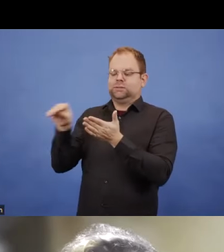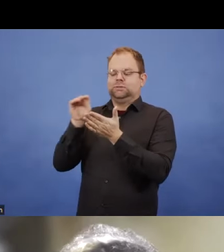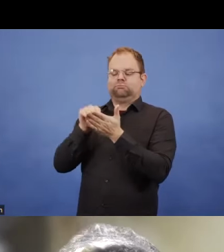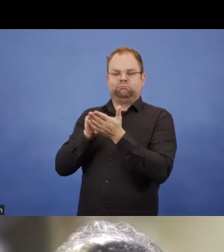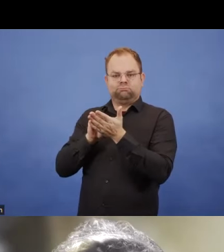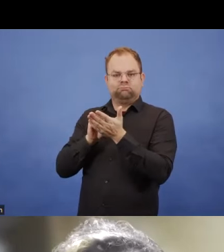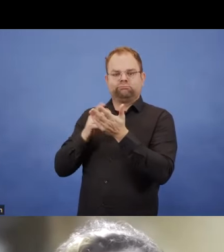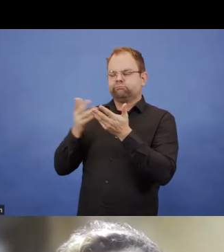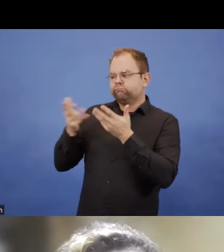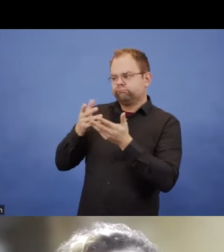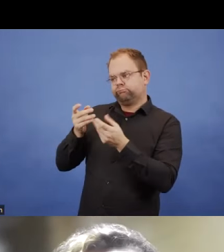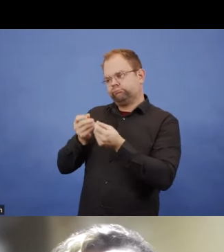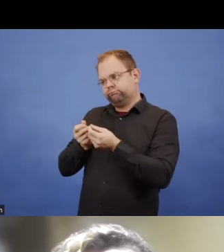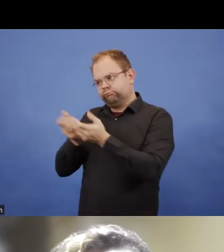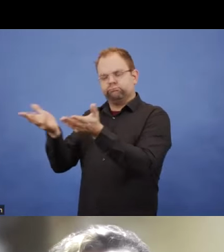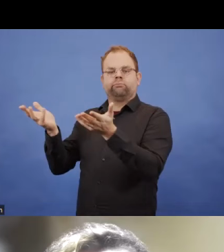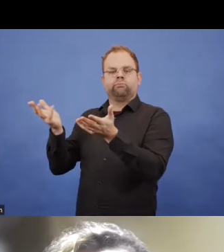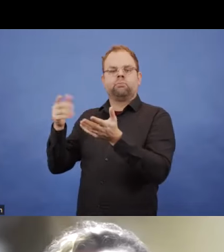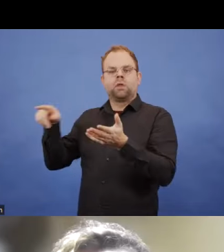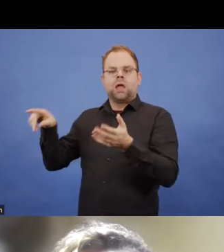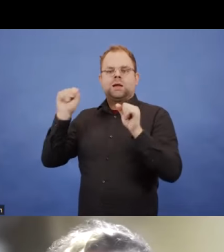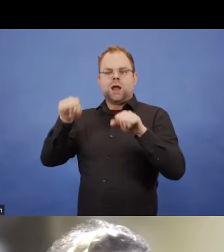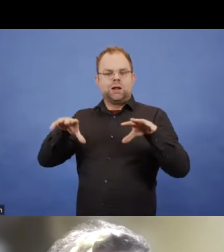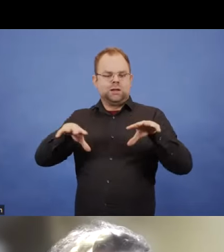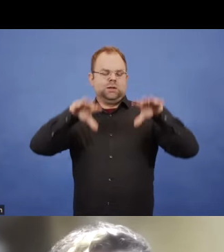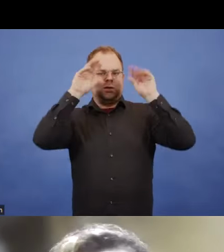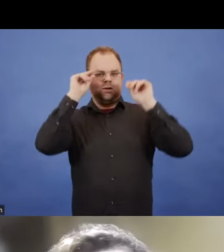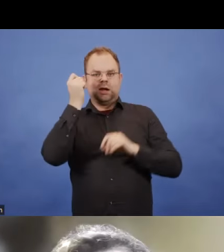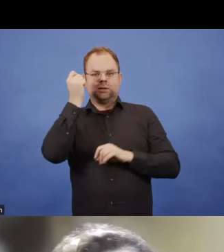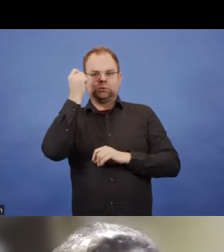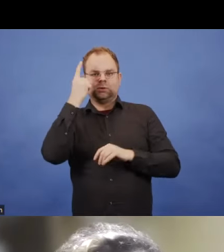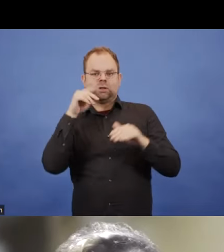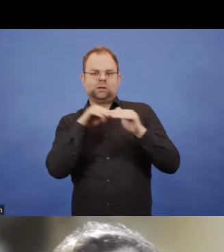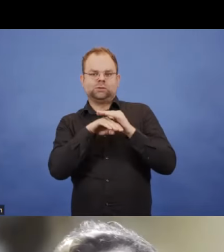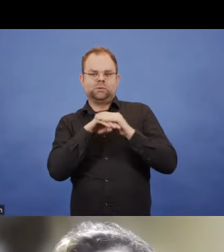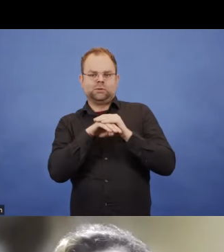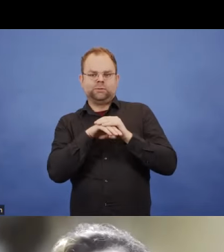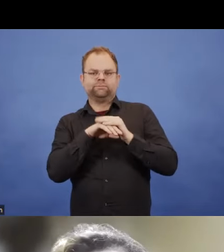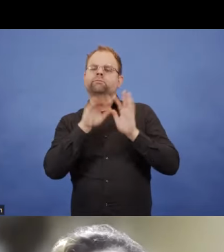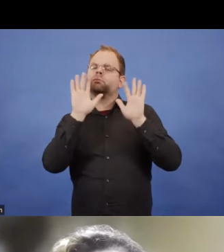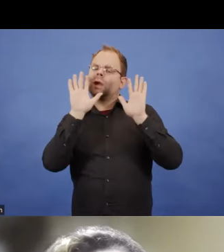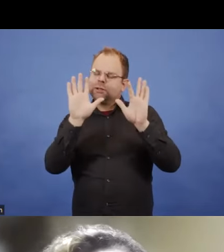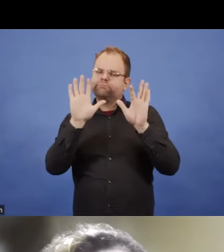to decide what is relevant, but there could be a variety of